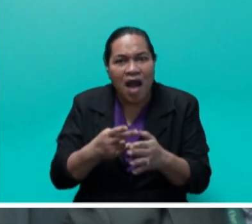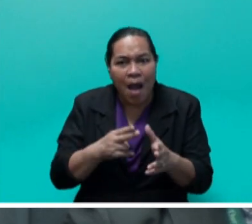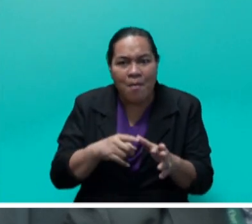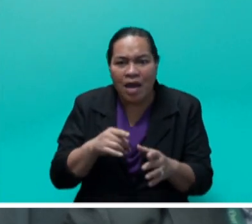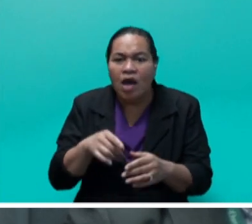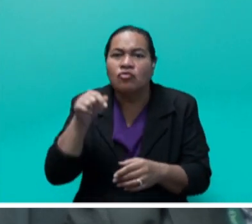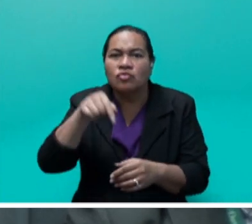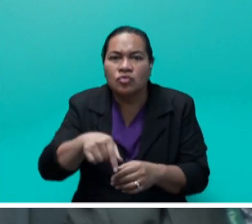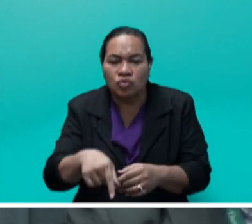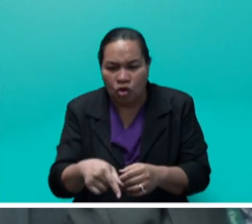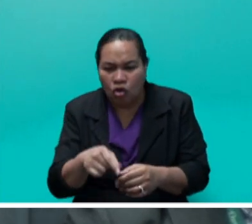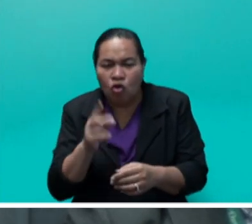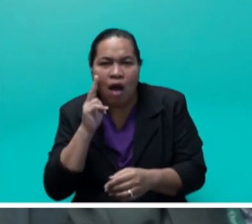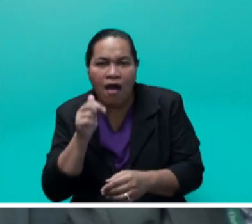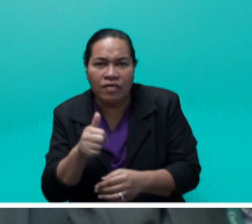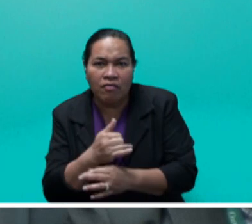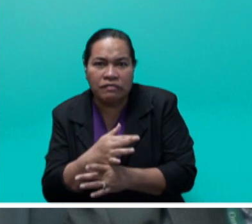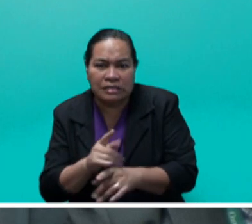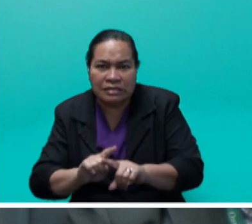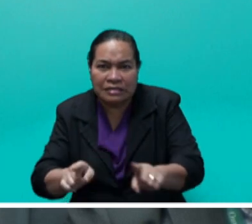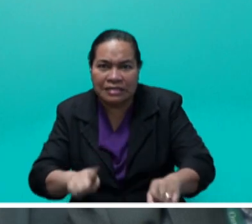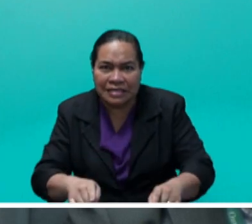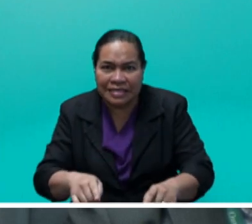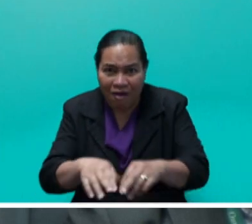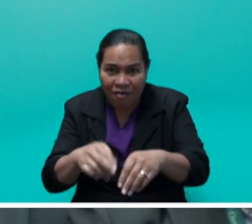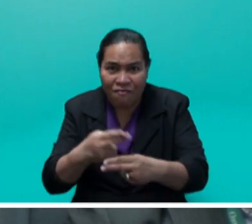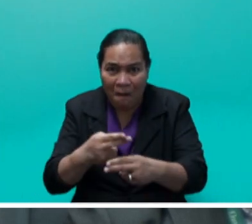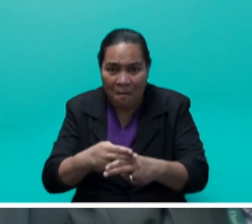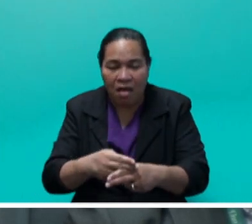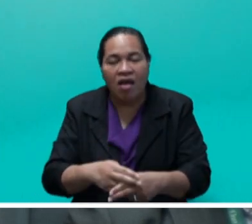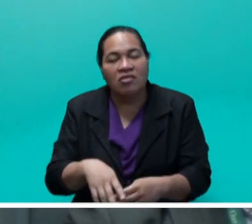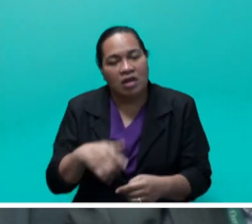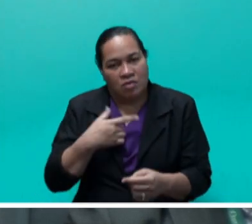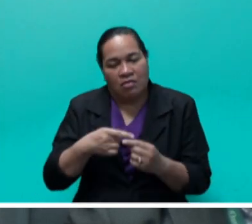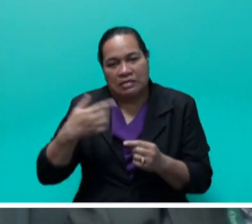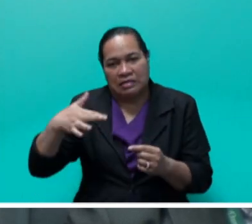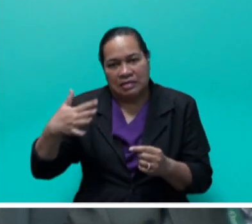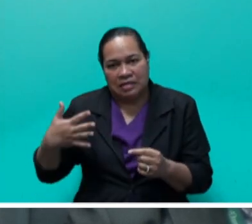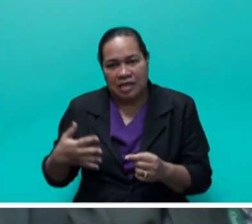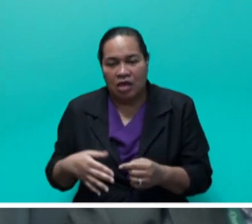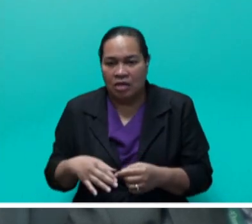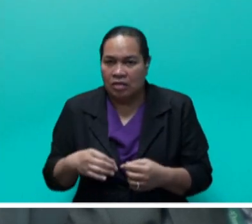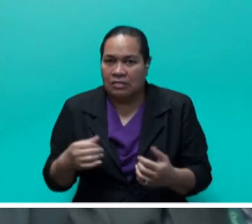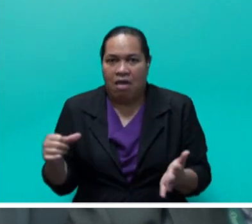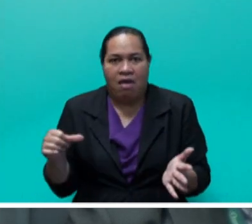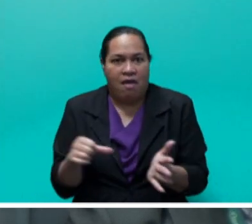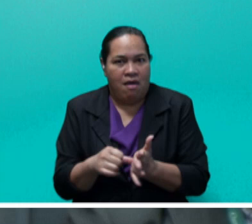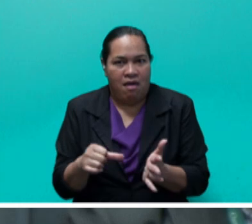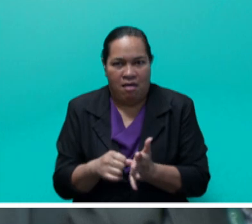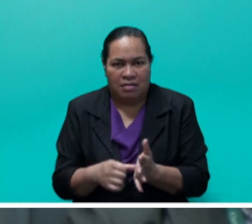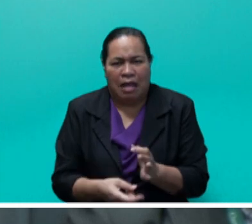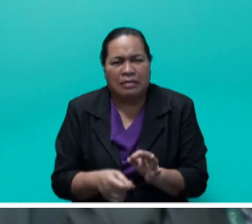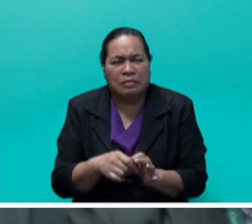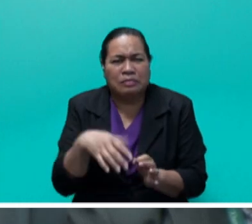around $10,000. The high costs incurred in the pond works often result in high costs